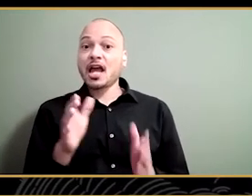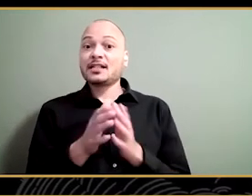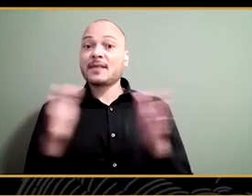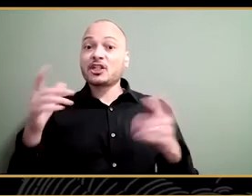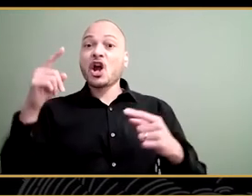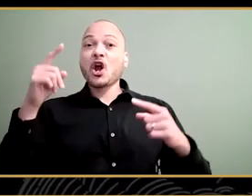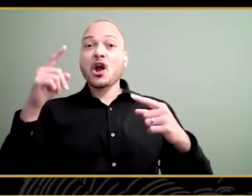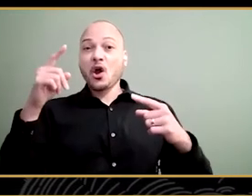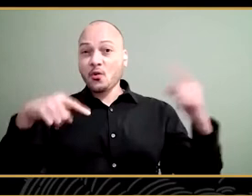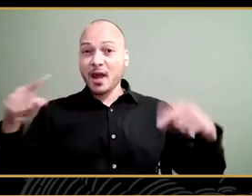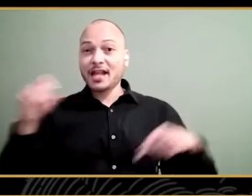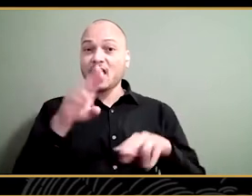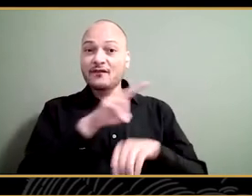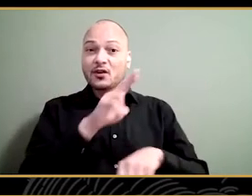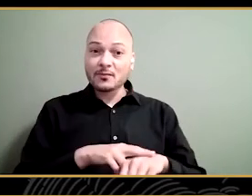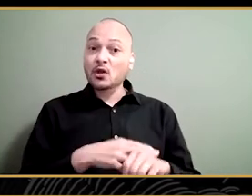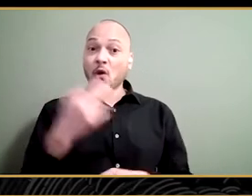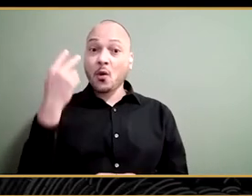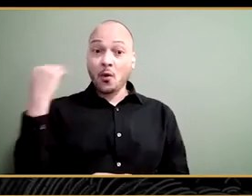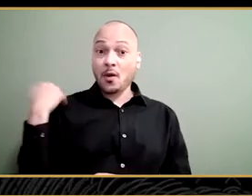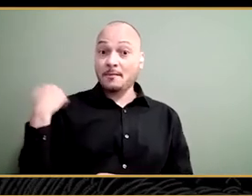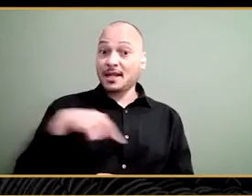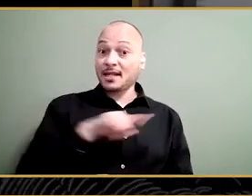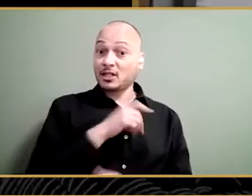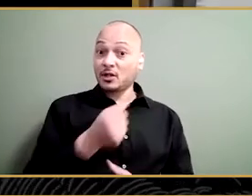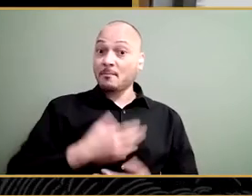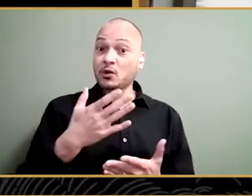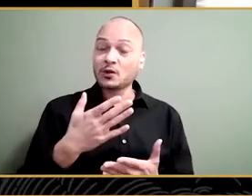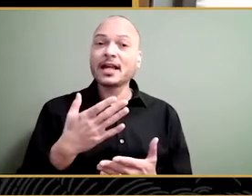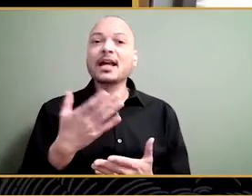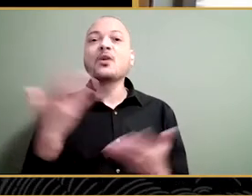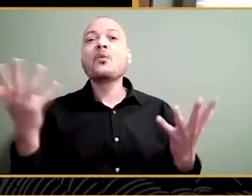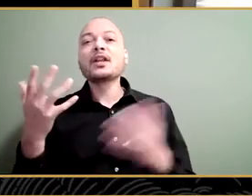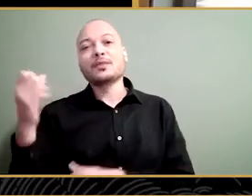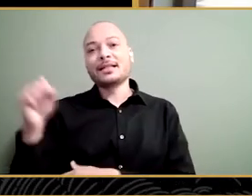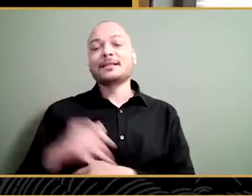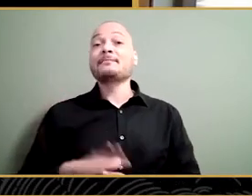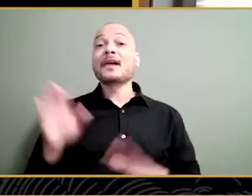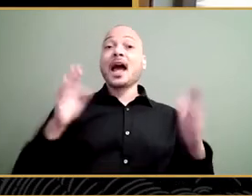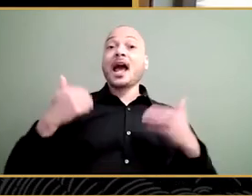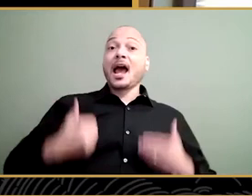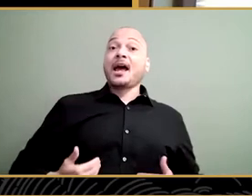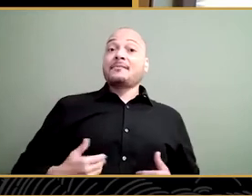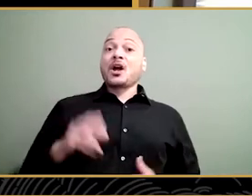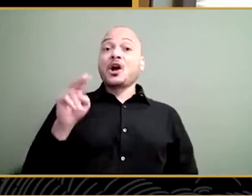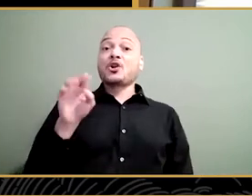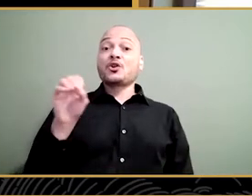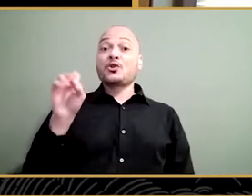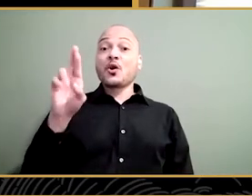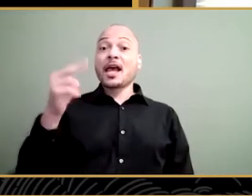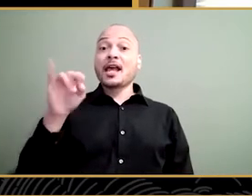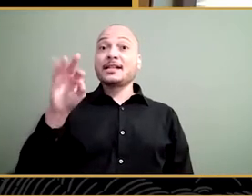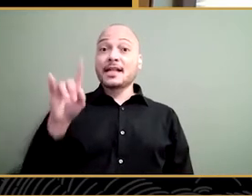that poetry is a genre of resistance. Hi, my name is Noor Hindi. I'm a poet and